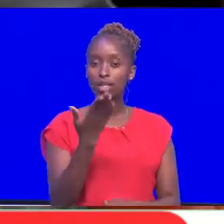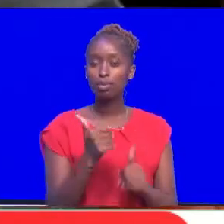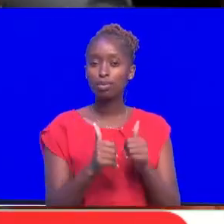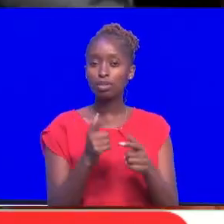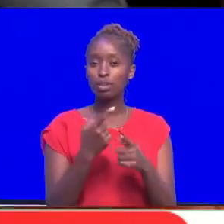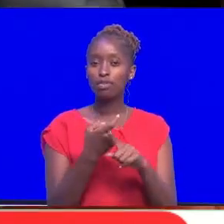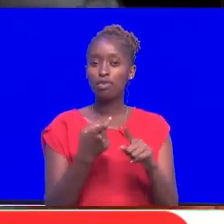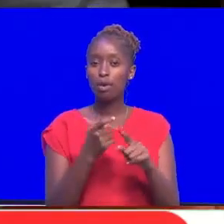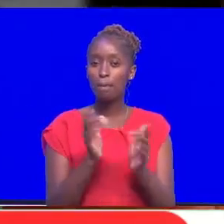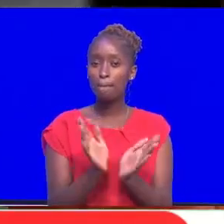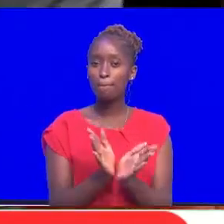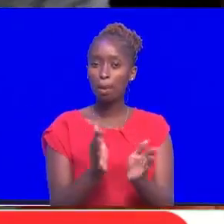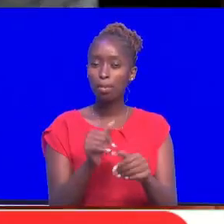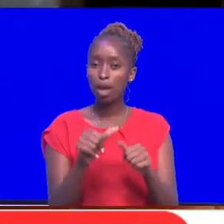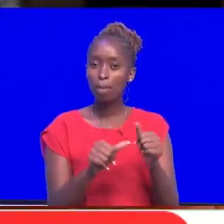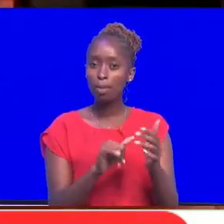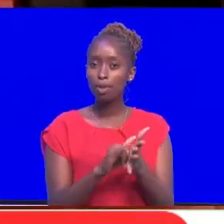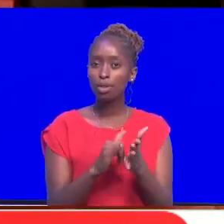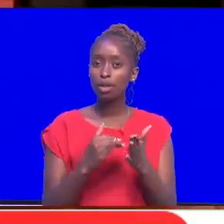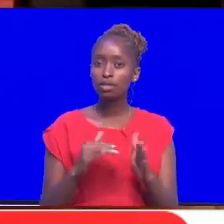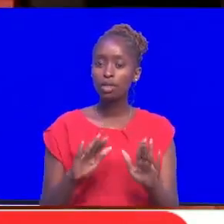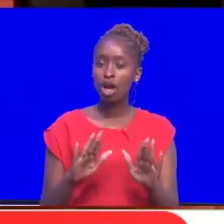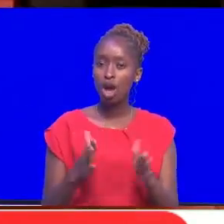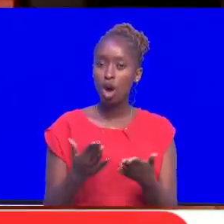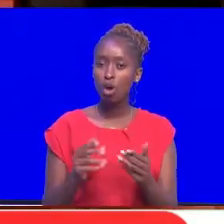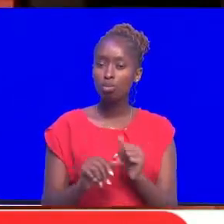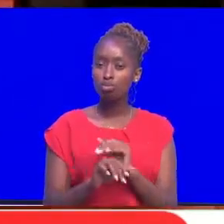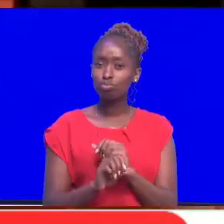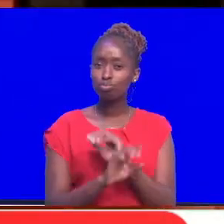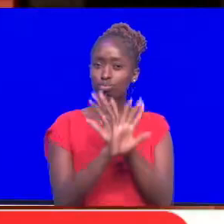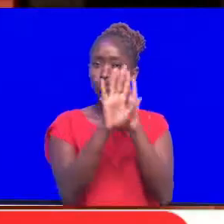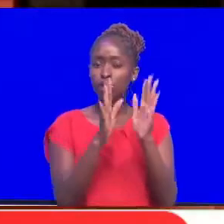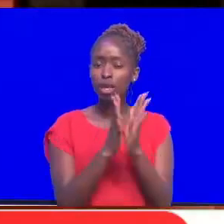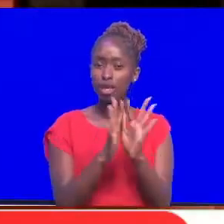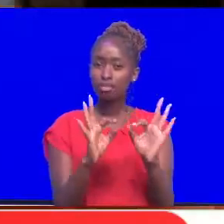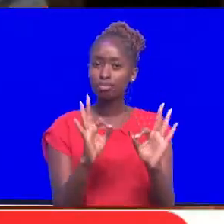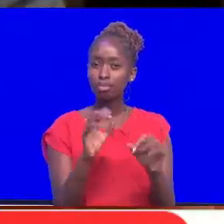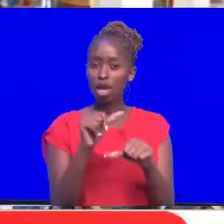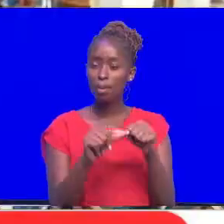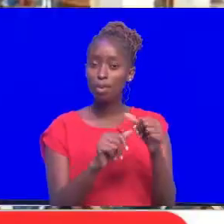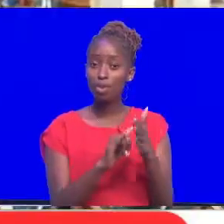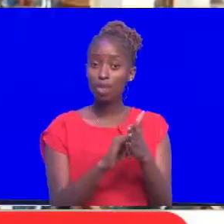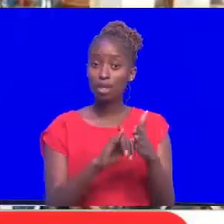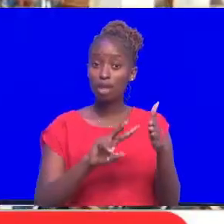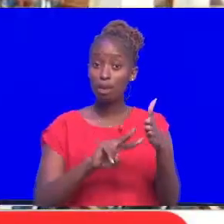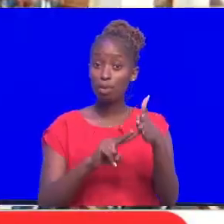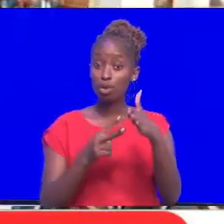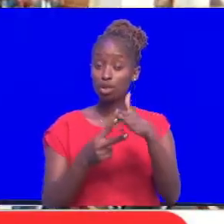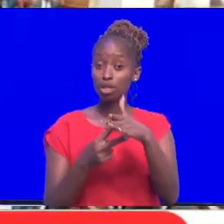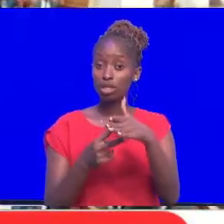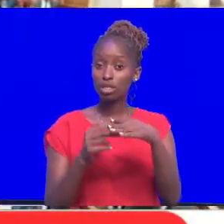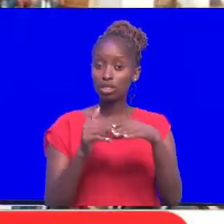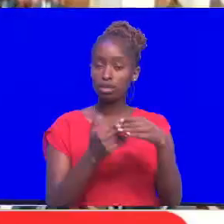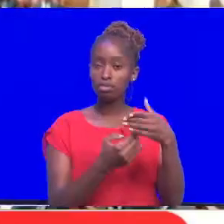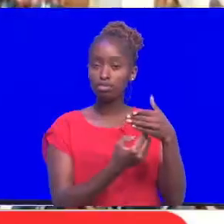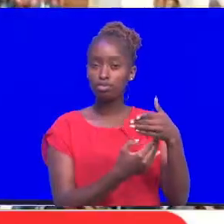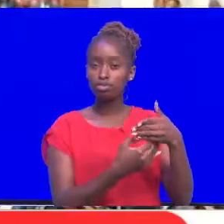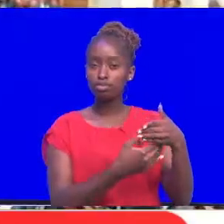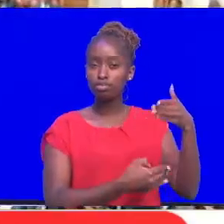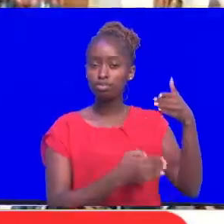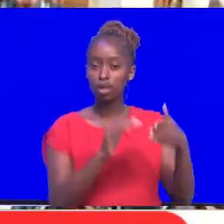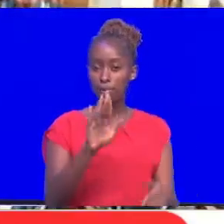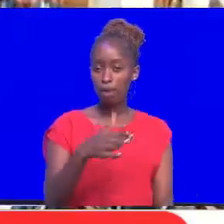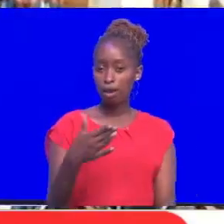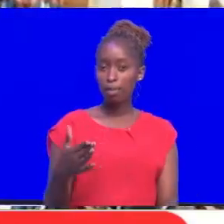public about the efficacy of the Bunge Tower project? Earlier, Nandi Senator Samson